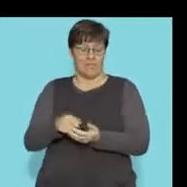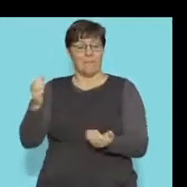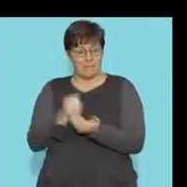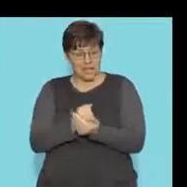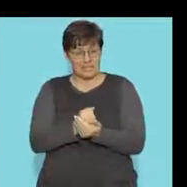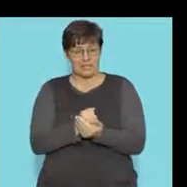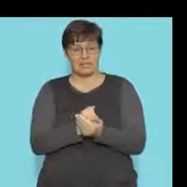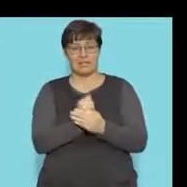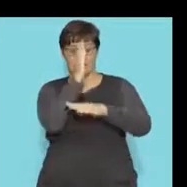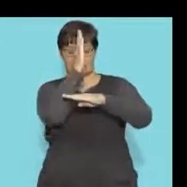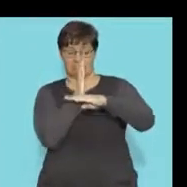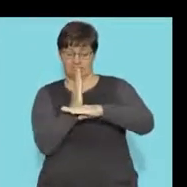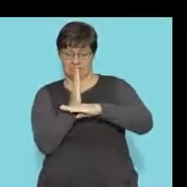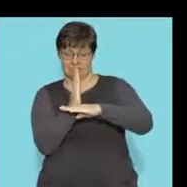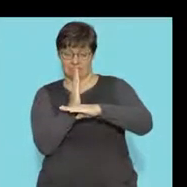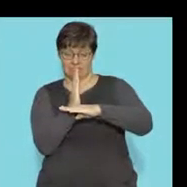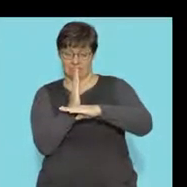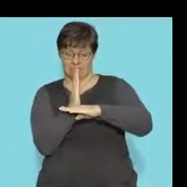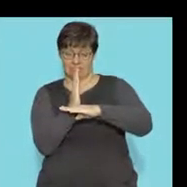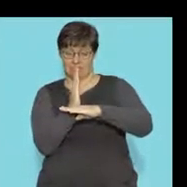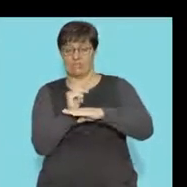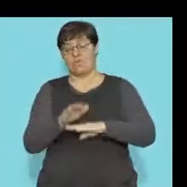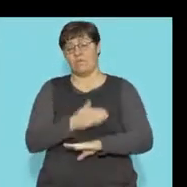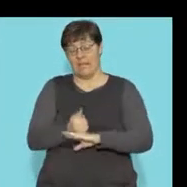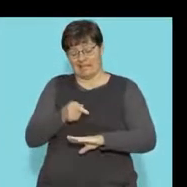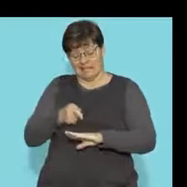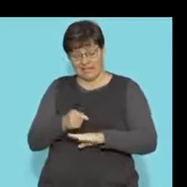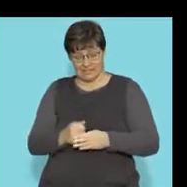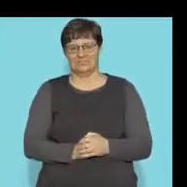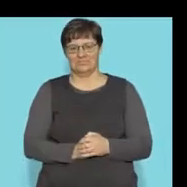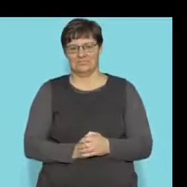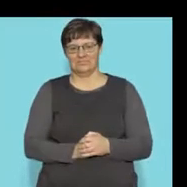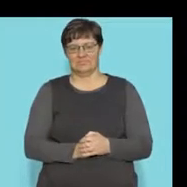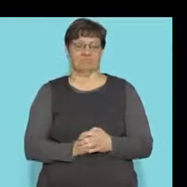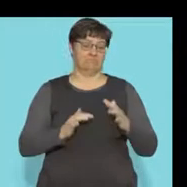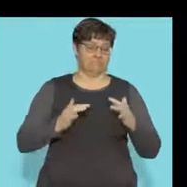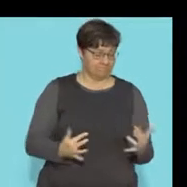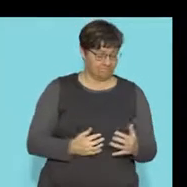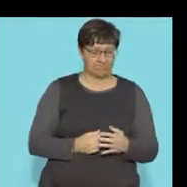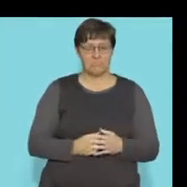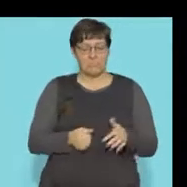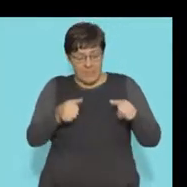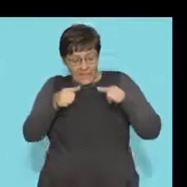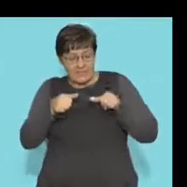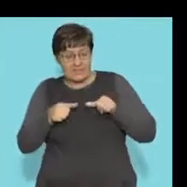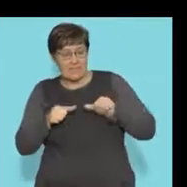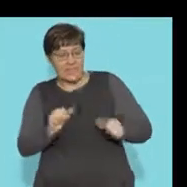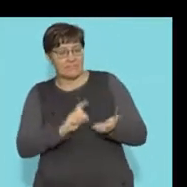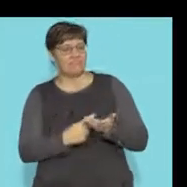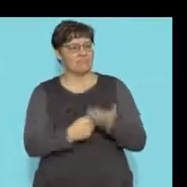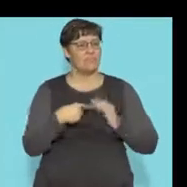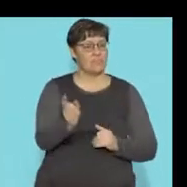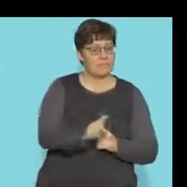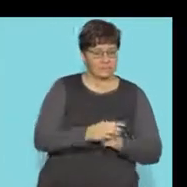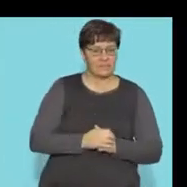that is at a right angle to the base. Cool, guys? So the next thing that I'm going to discuss with you